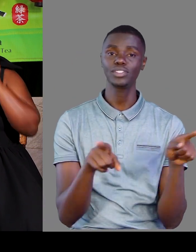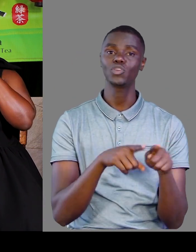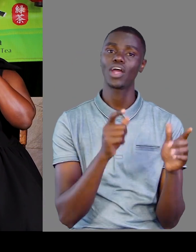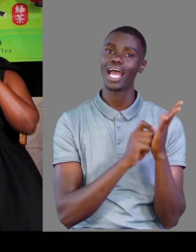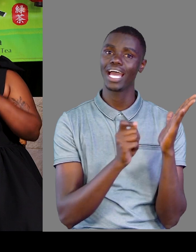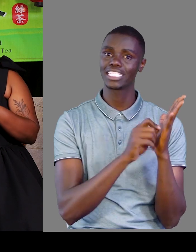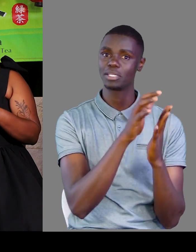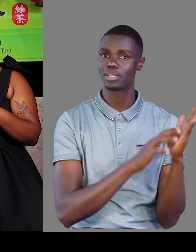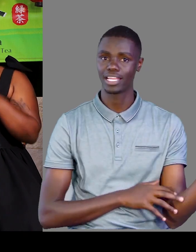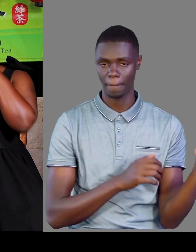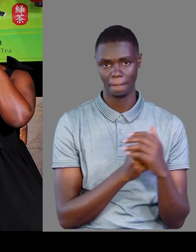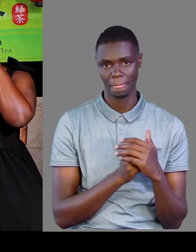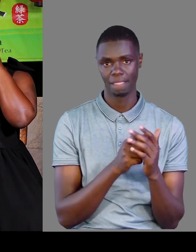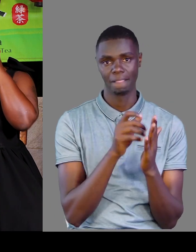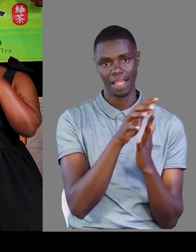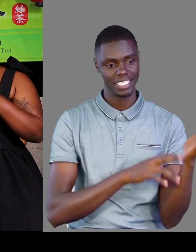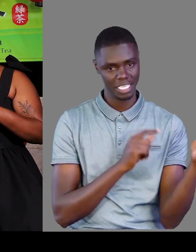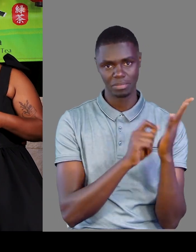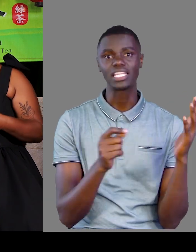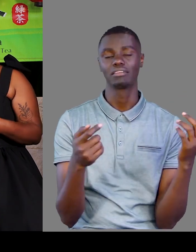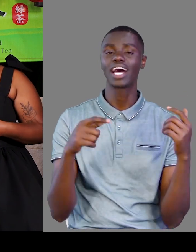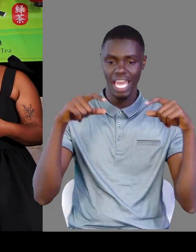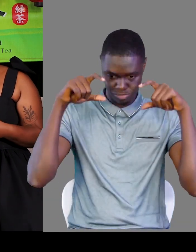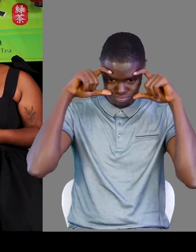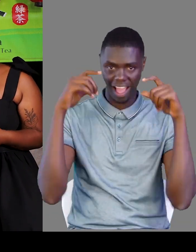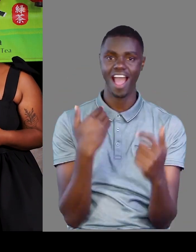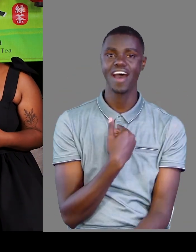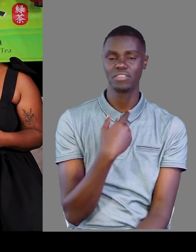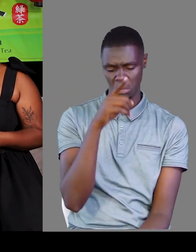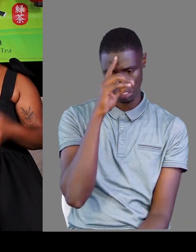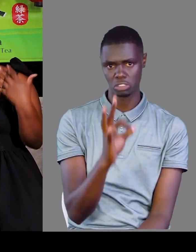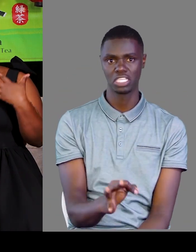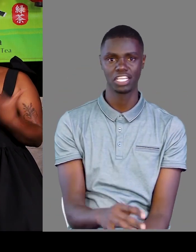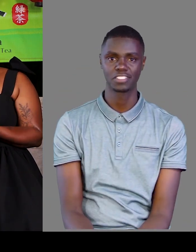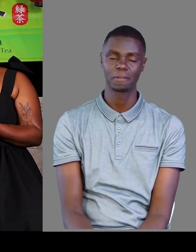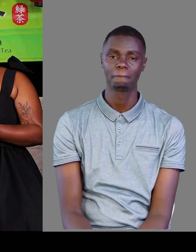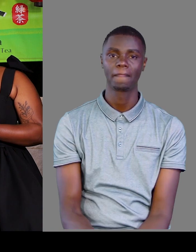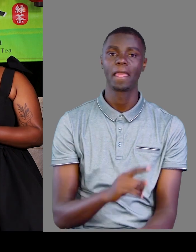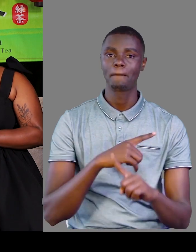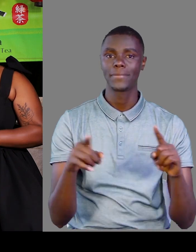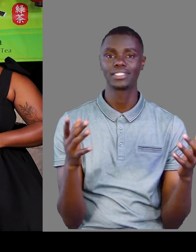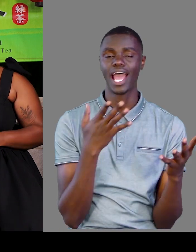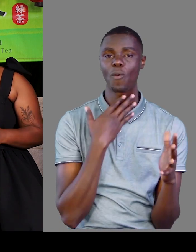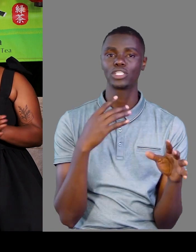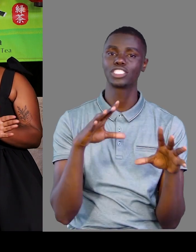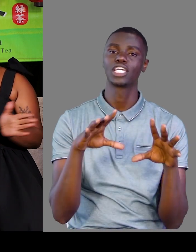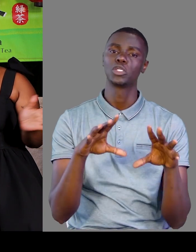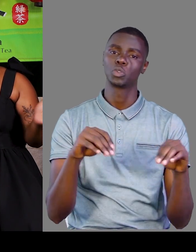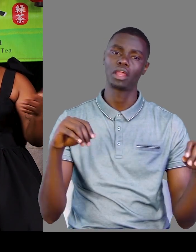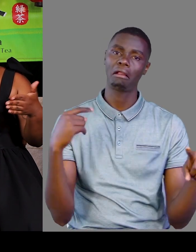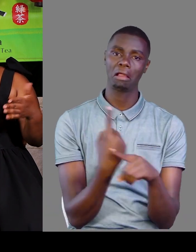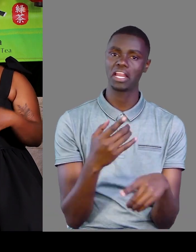also a script writer. She's also a script writer. Kweli, no have aspects. Wajue. Niko serious. Kweli. But I want to take a